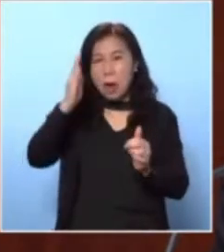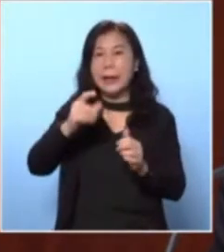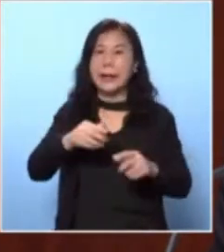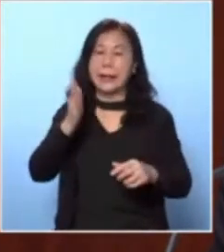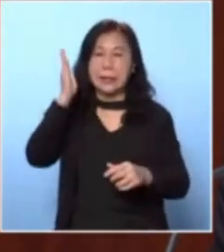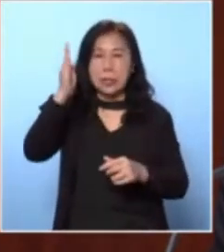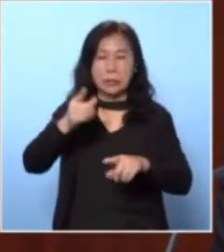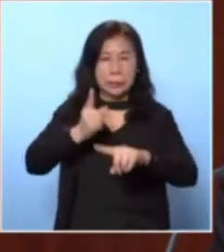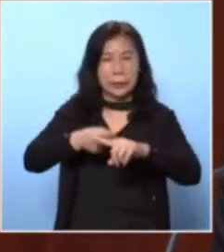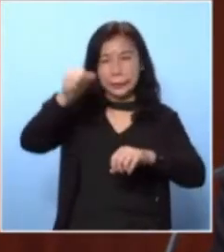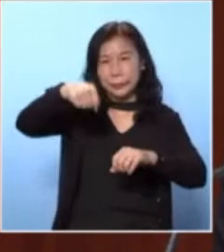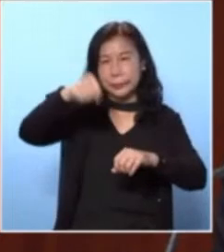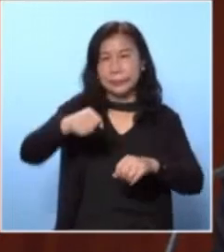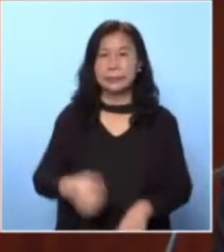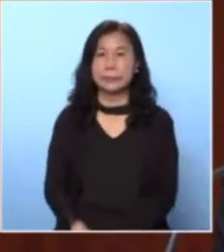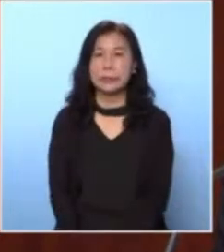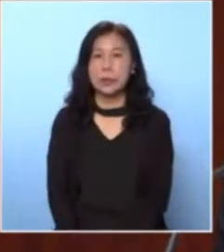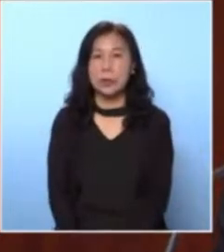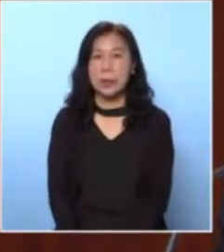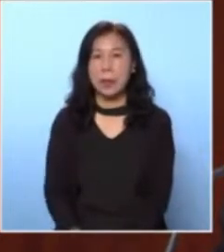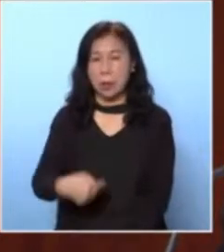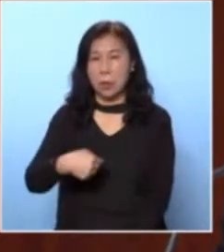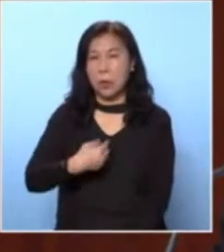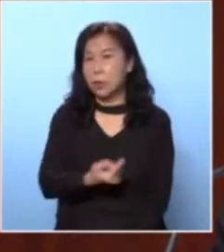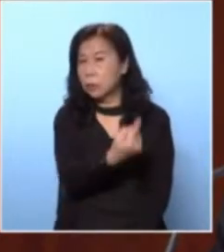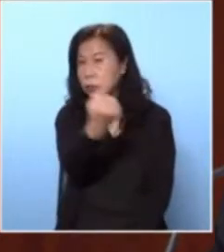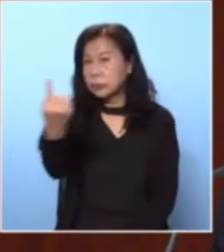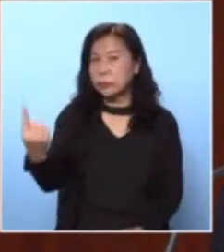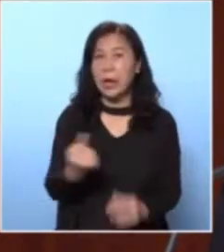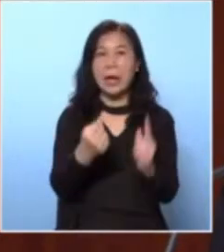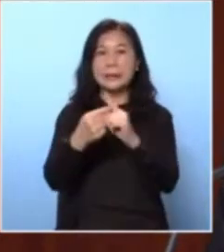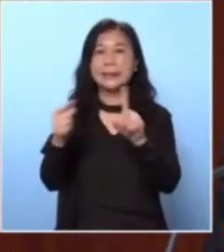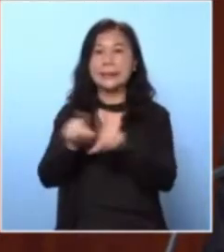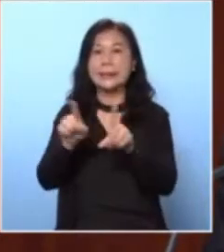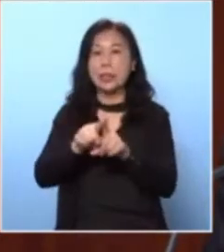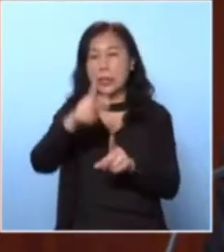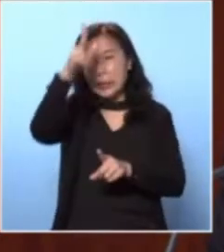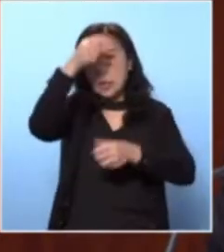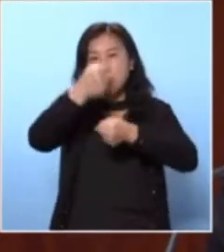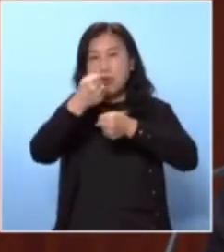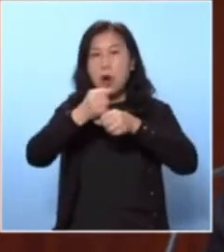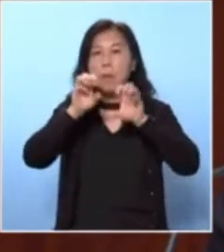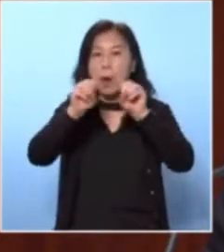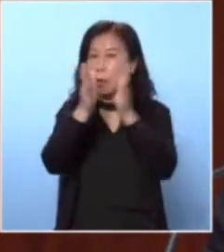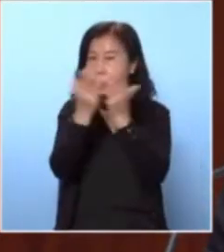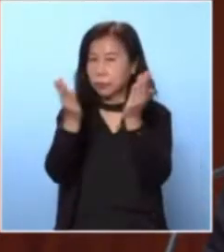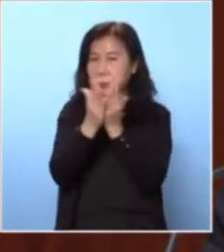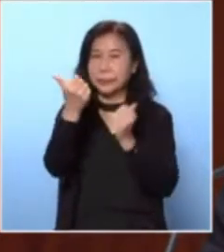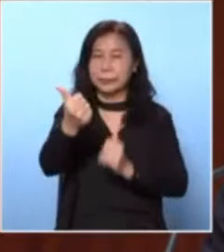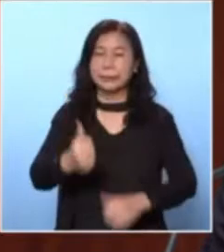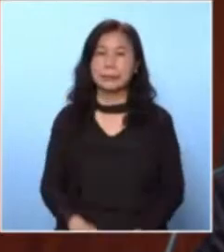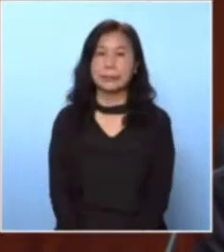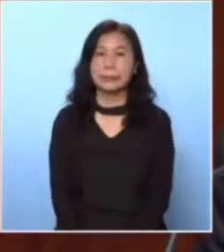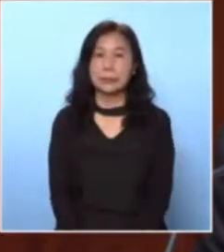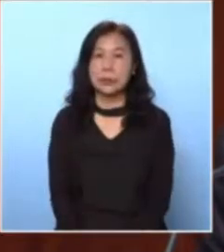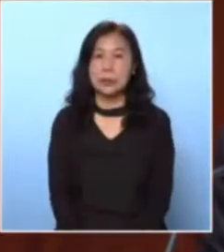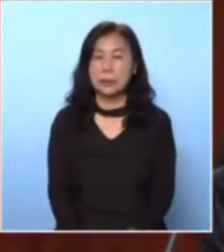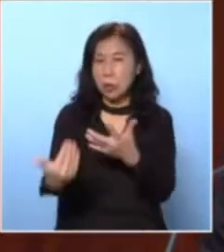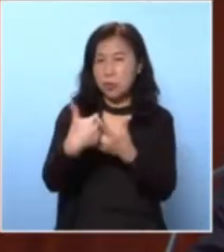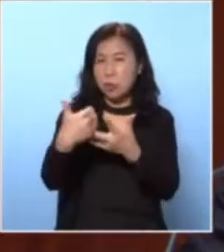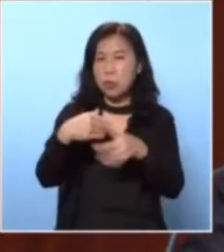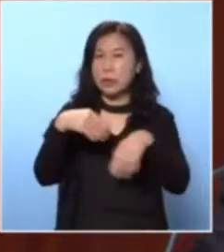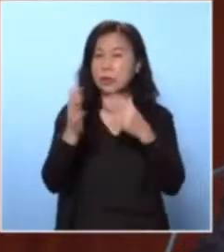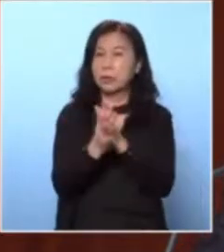views and directions we should pursue. It carries my vision and my pledge for the future of Hong Kong. It is a policy address for each and every one of